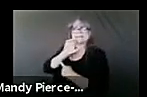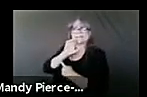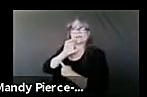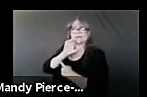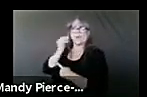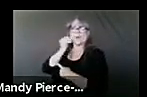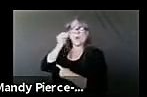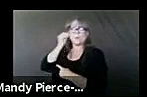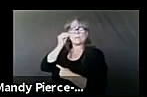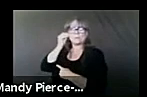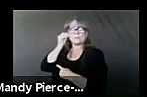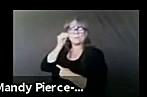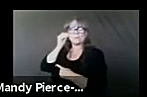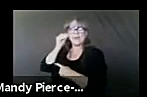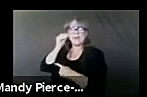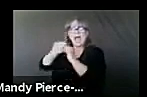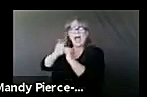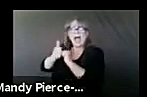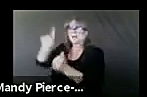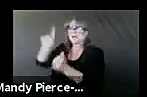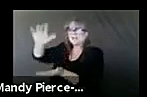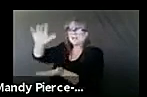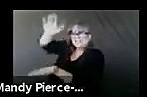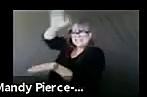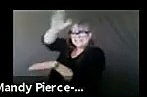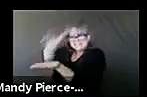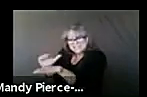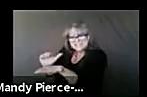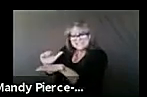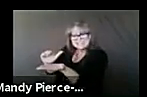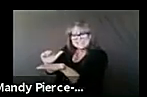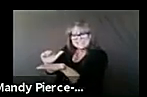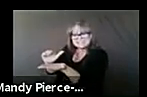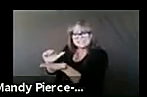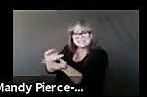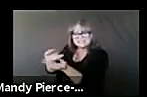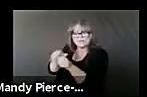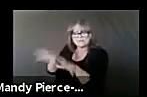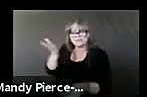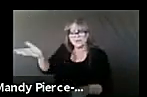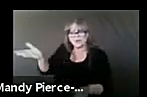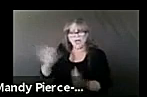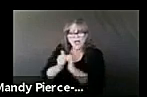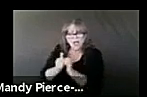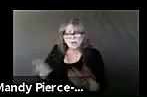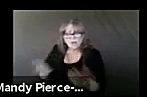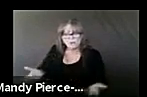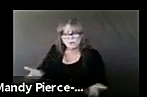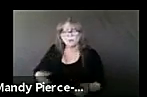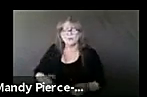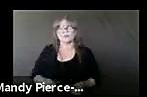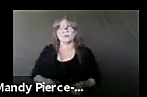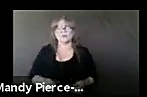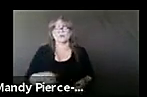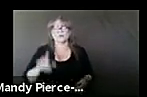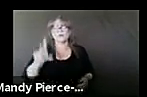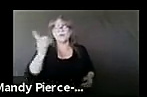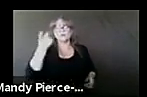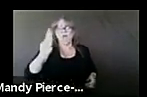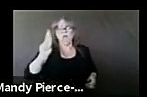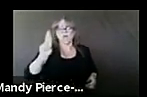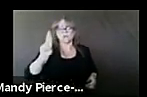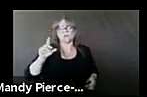I could take that. Do you want to take that, Dr. Burns? Well, I'll say that there's certainly a lot of work underway to